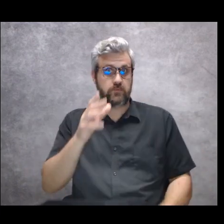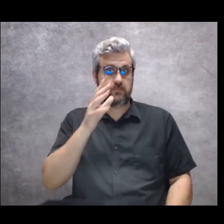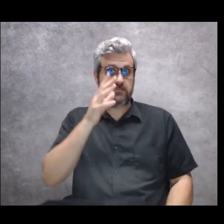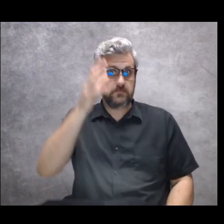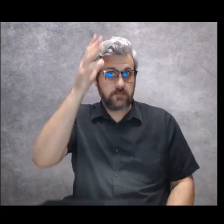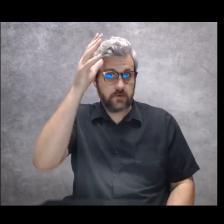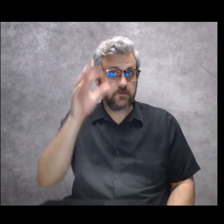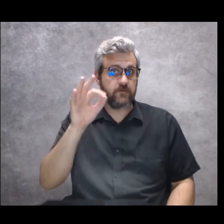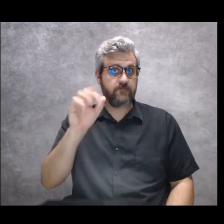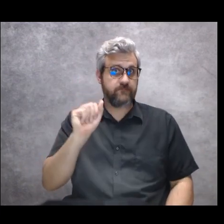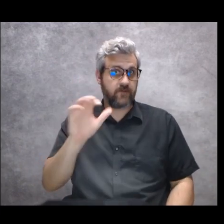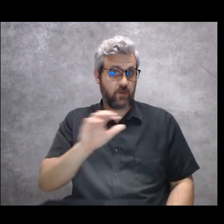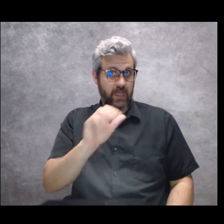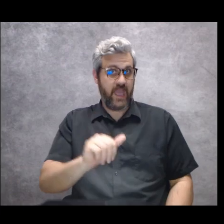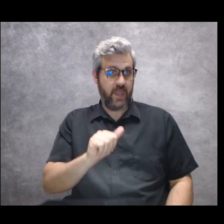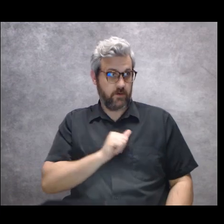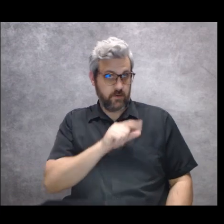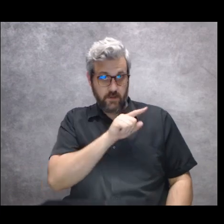program.